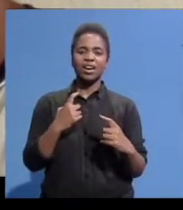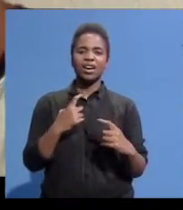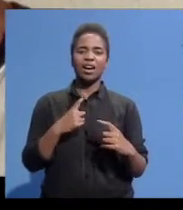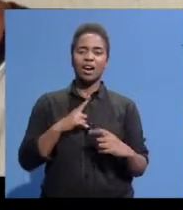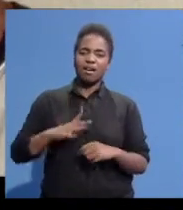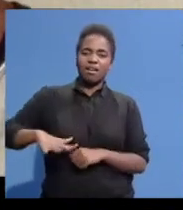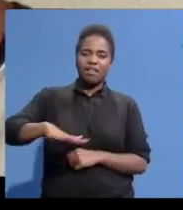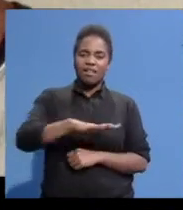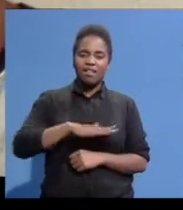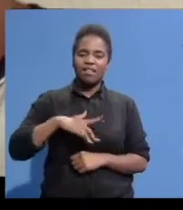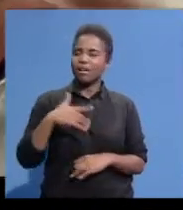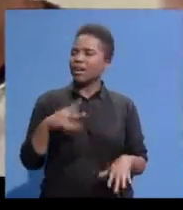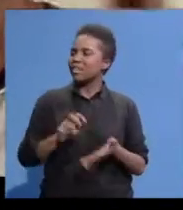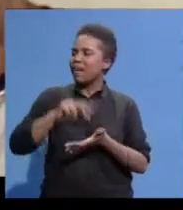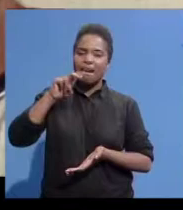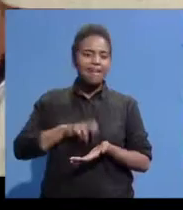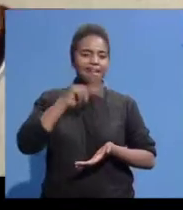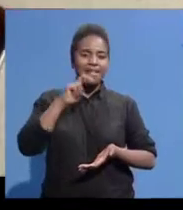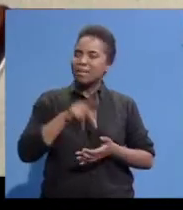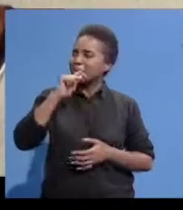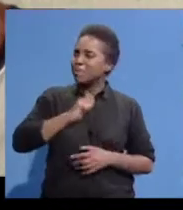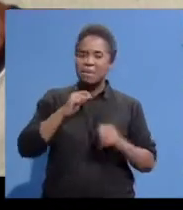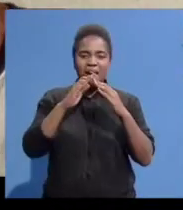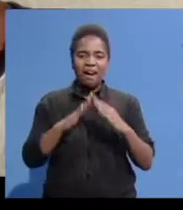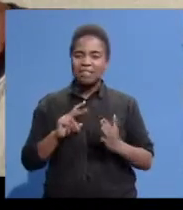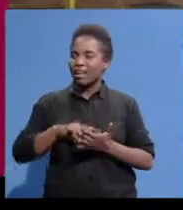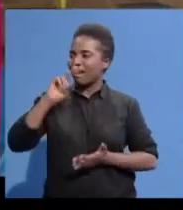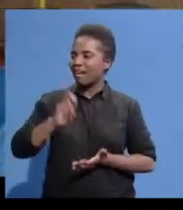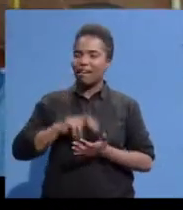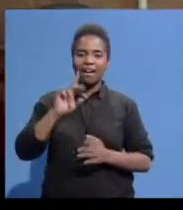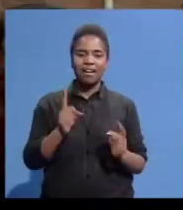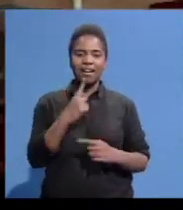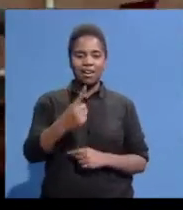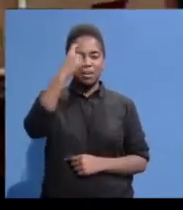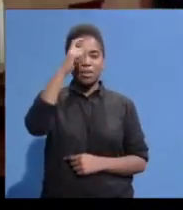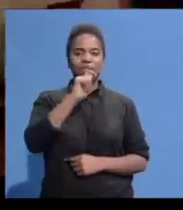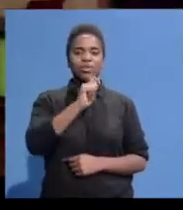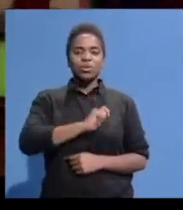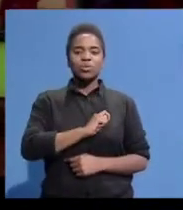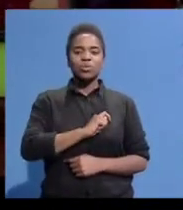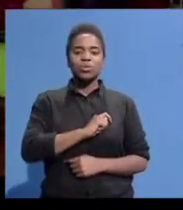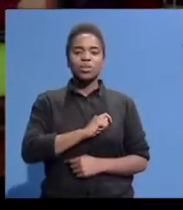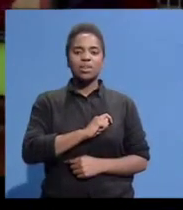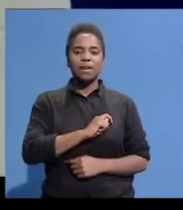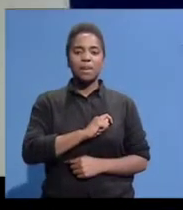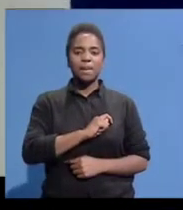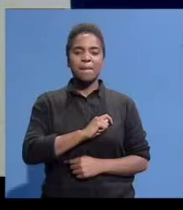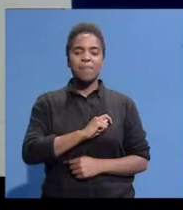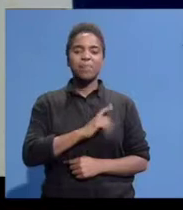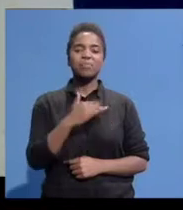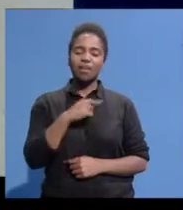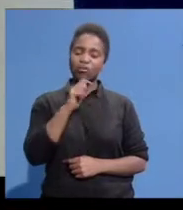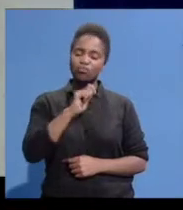here. We're jumping up and down here. And we can't believe that we got this, really, and we